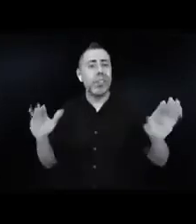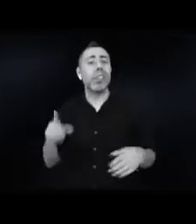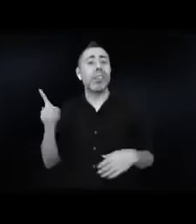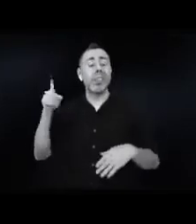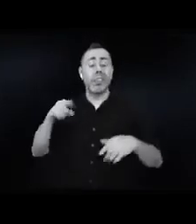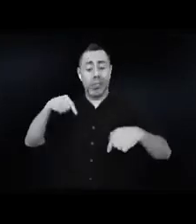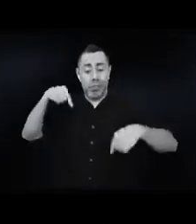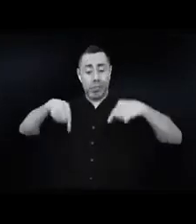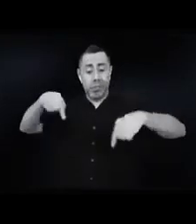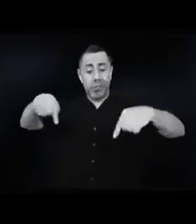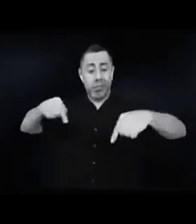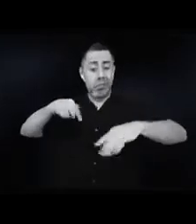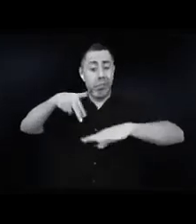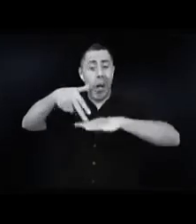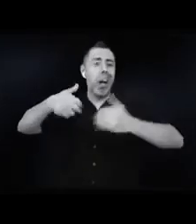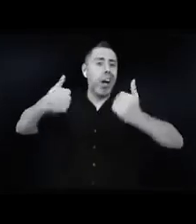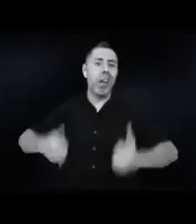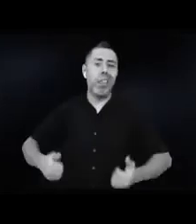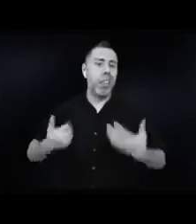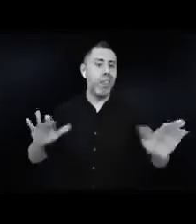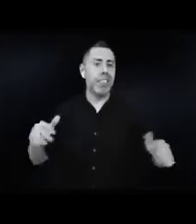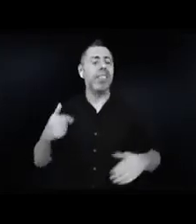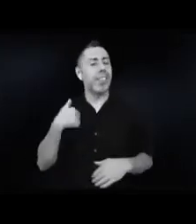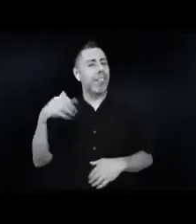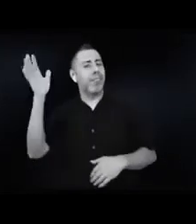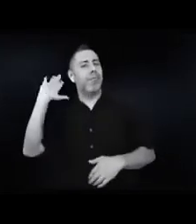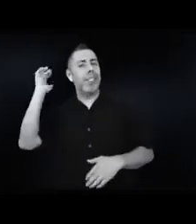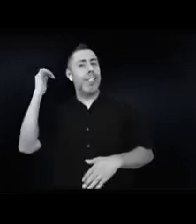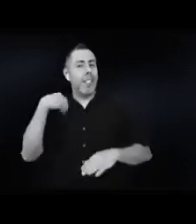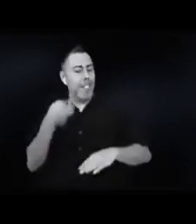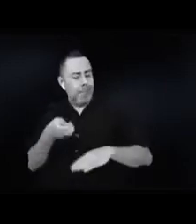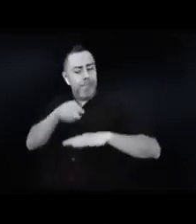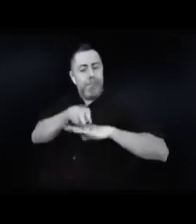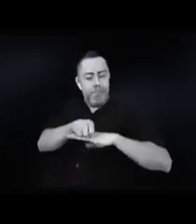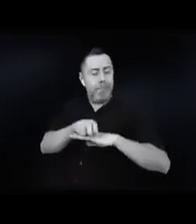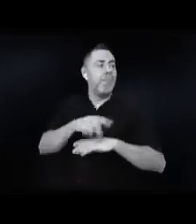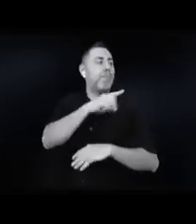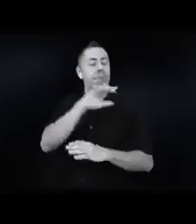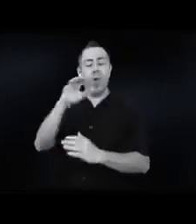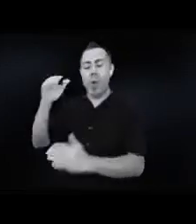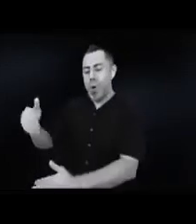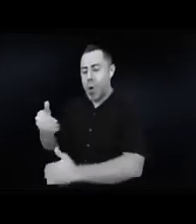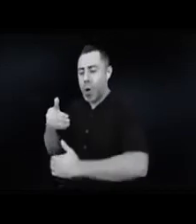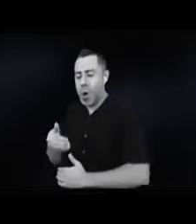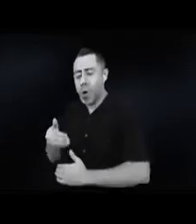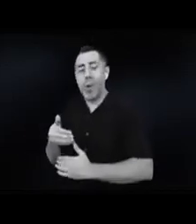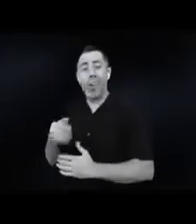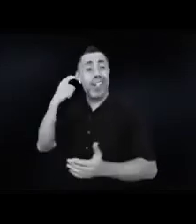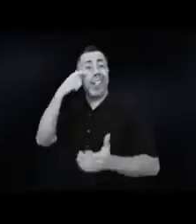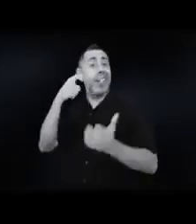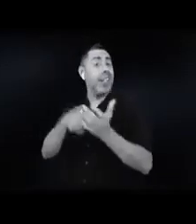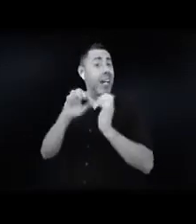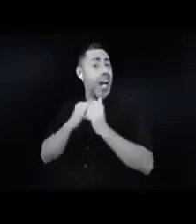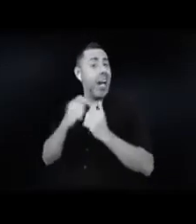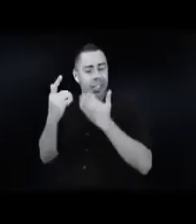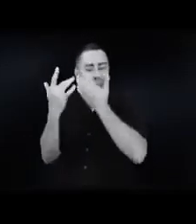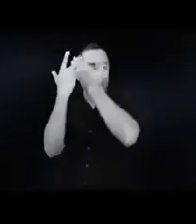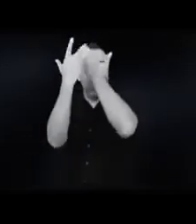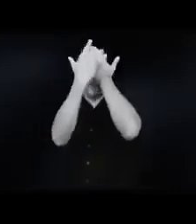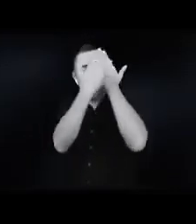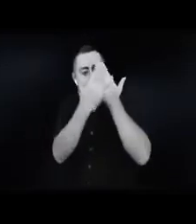up onto her lap, and then she would hold me, and she would recognize me by touching my face.